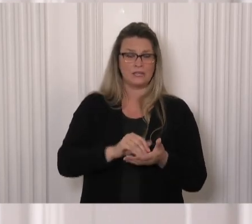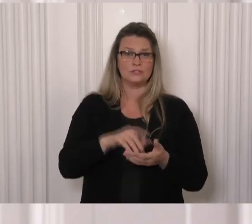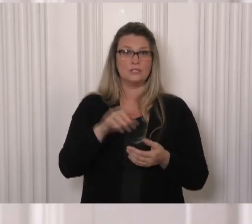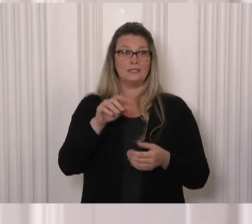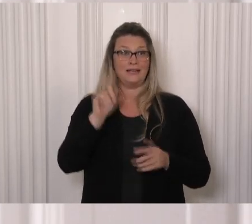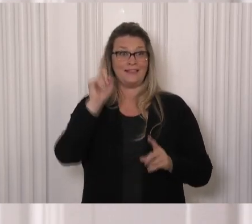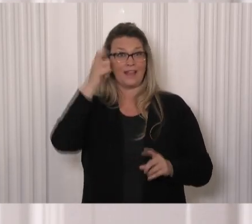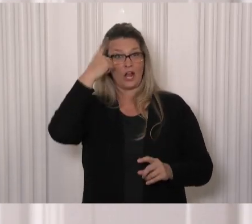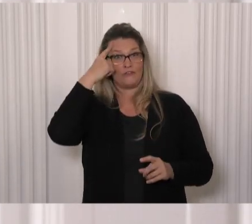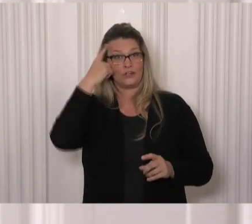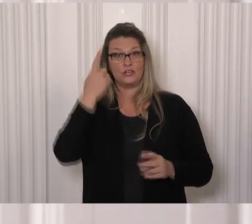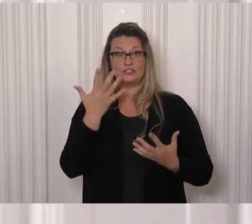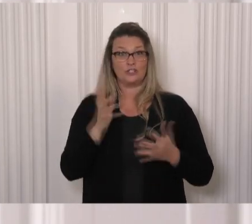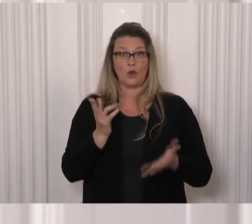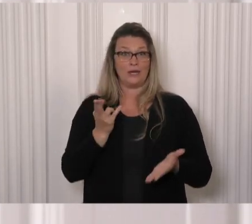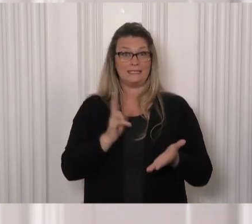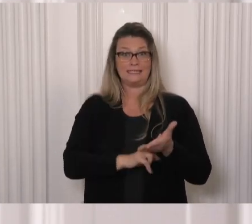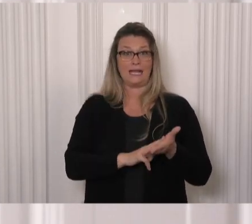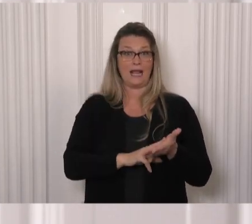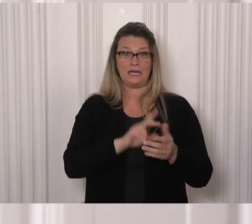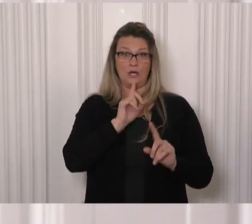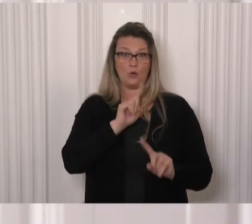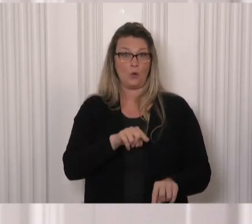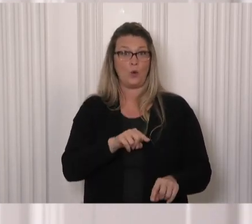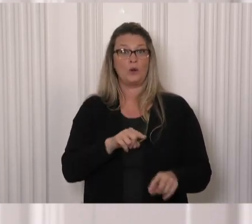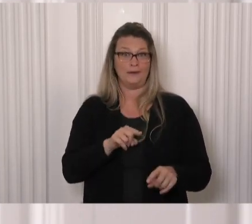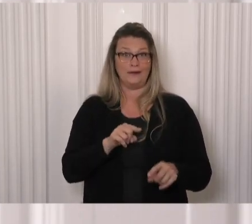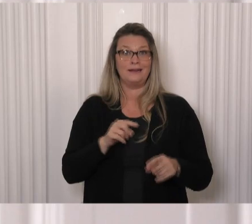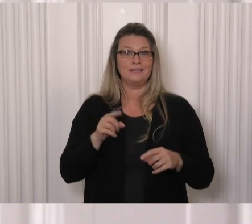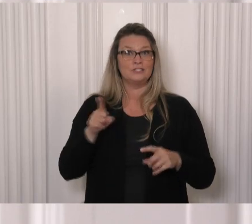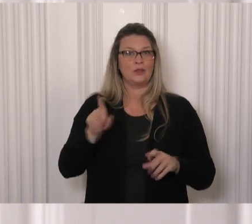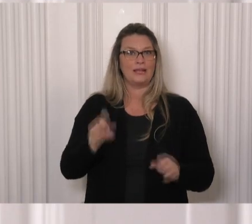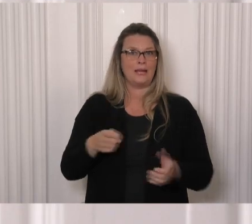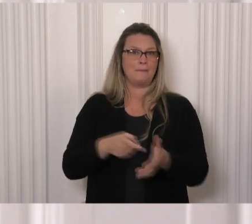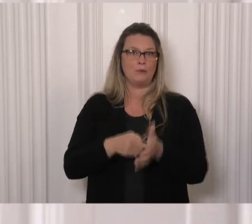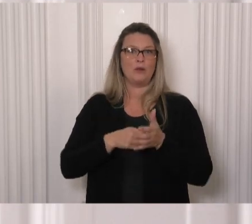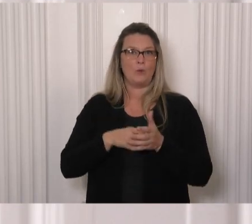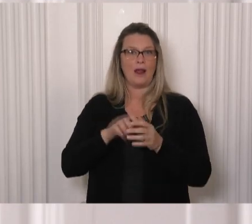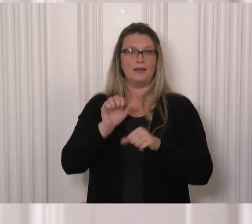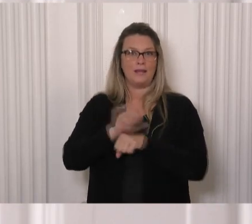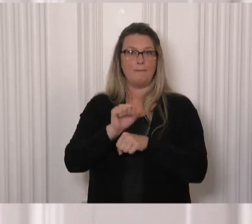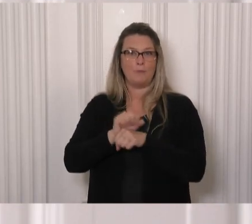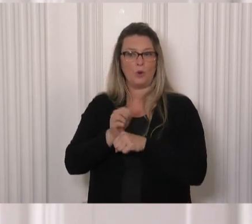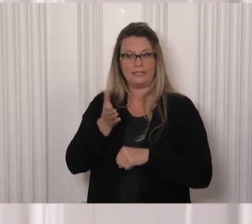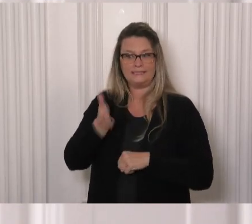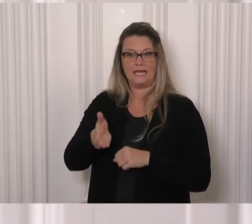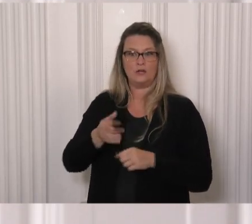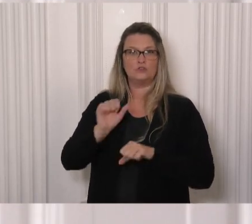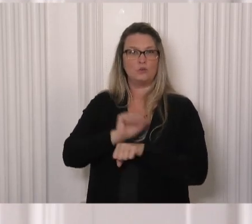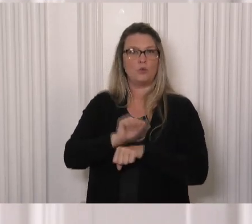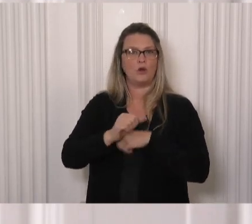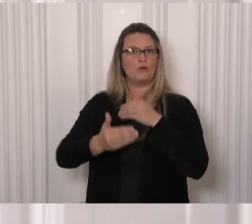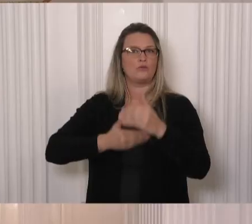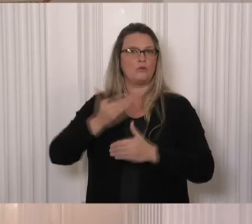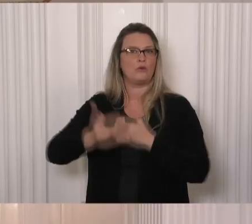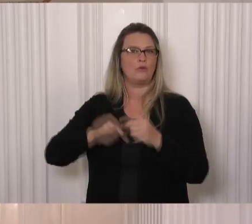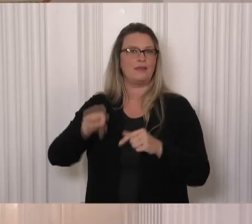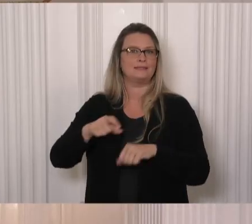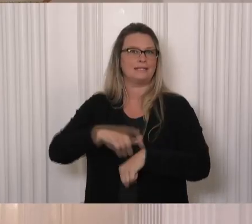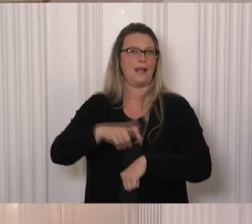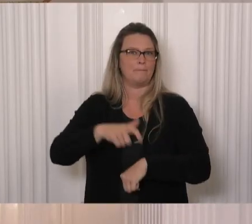order that deemed all those people essential employees, so they'll be required to stay and work through this crisis.